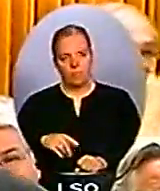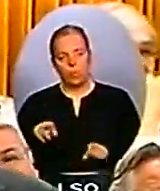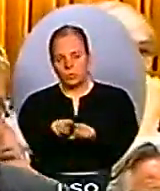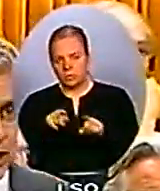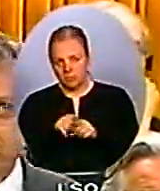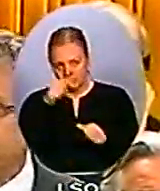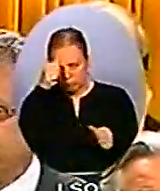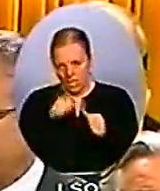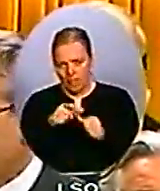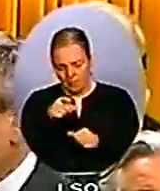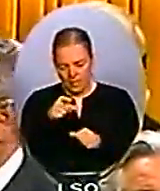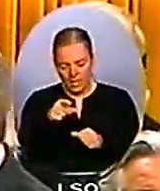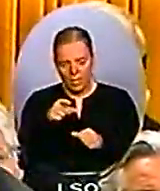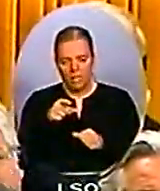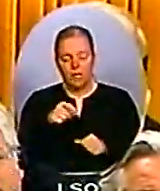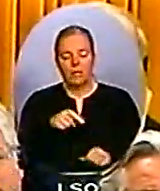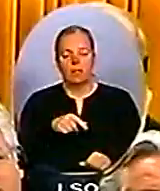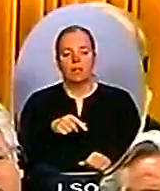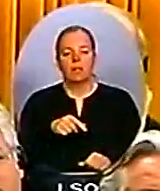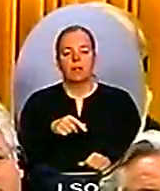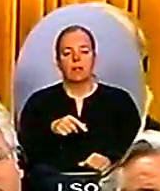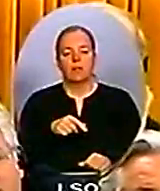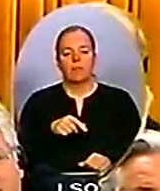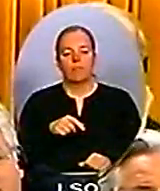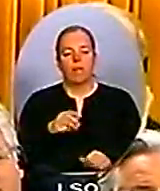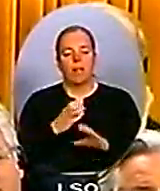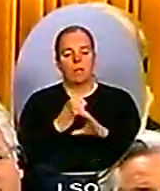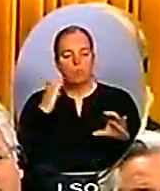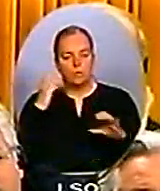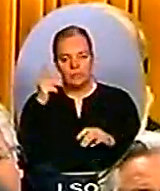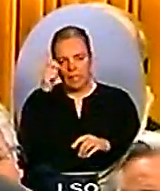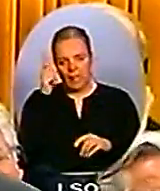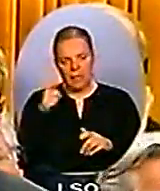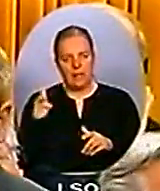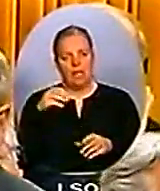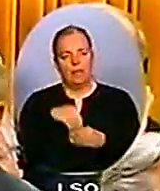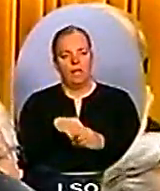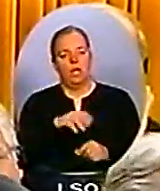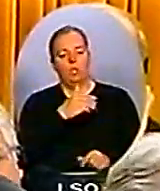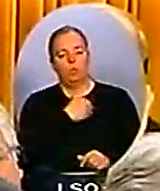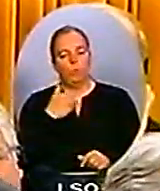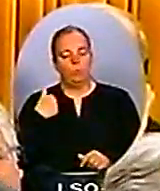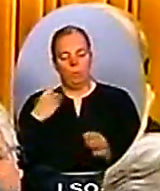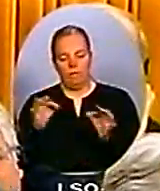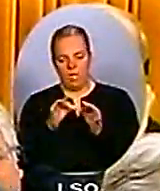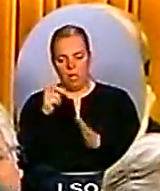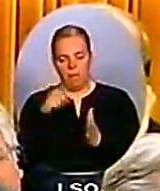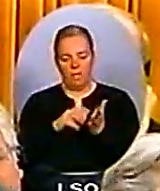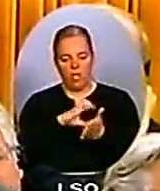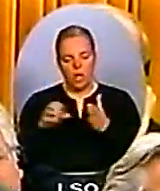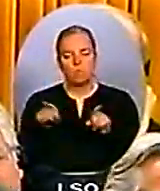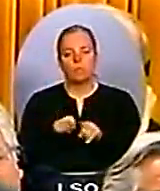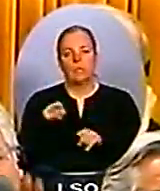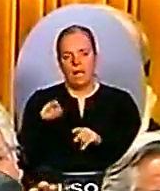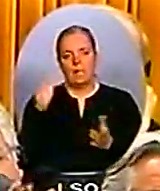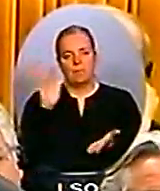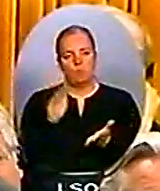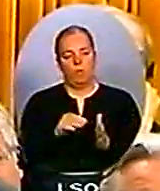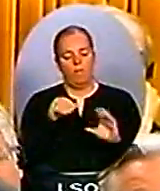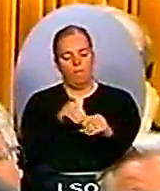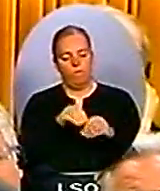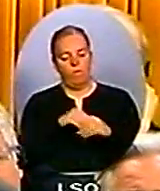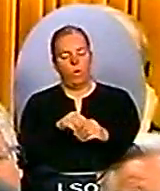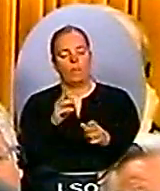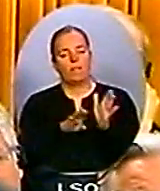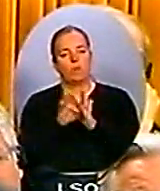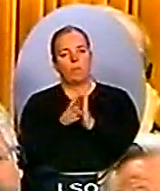limo joyride she used to take through the streets of Toronto? Or the fact that she slashed international development funds so she could live like a queen? Isn't someone